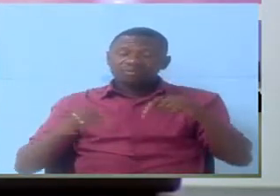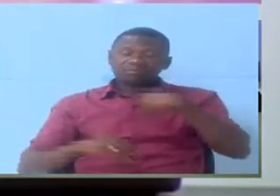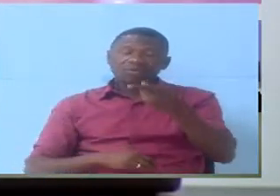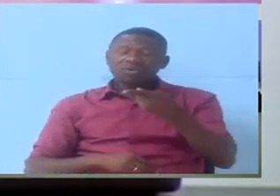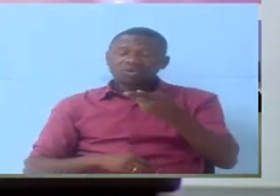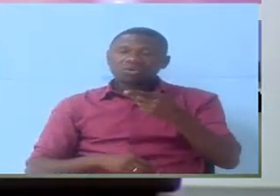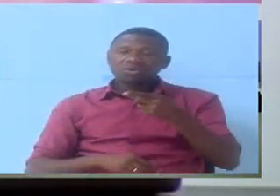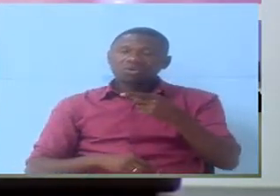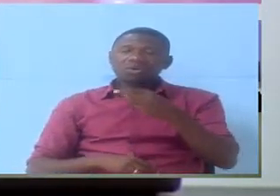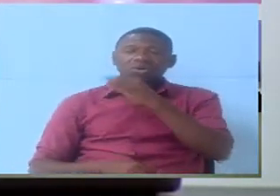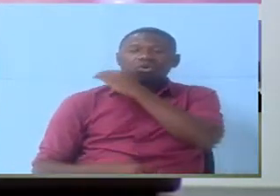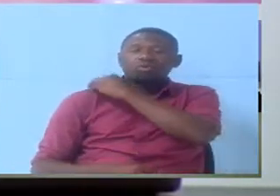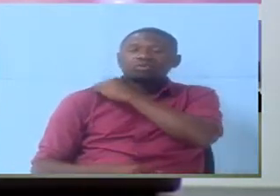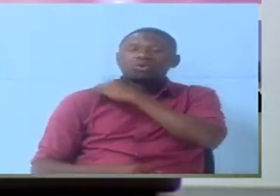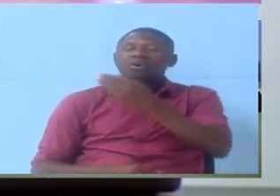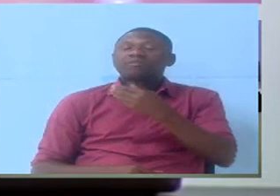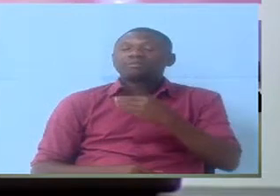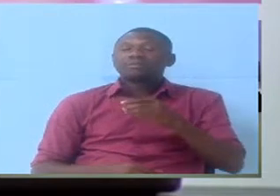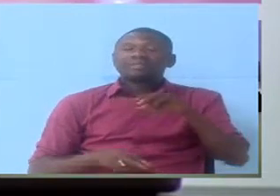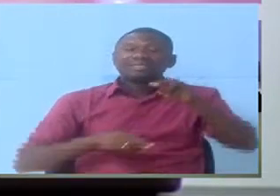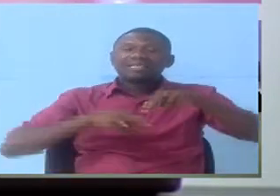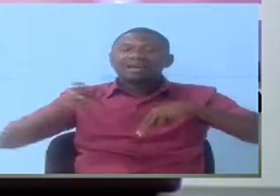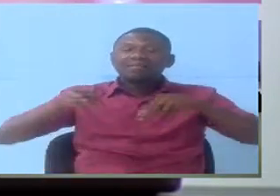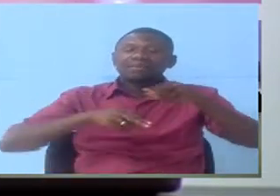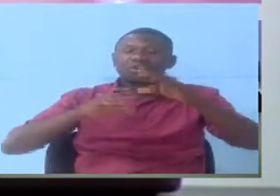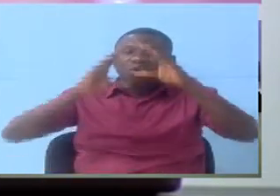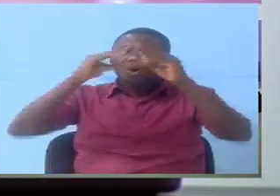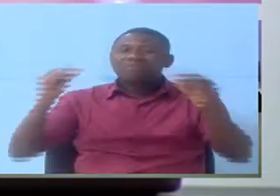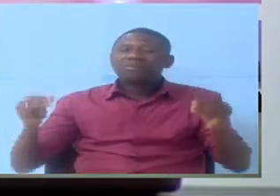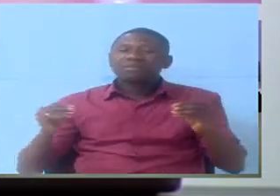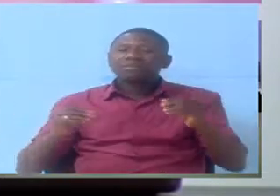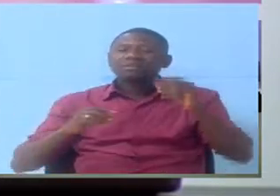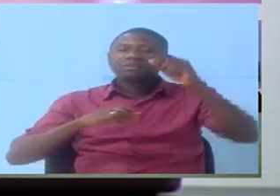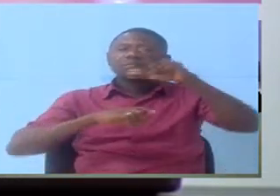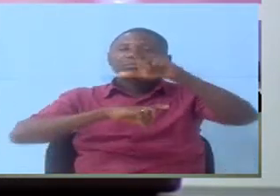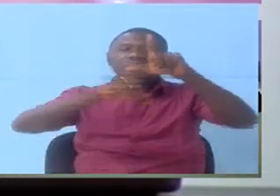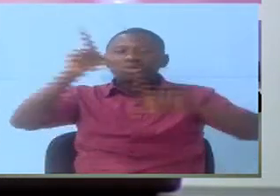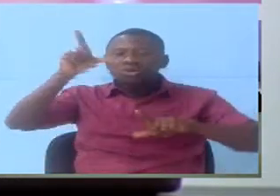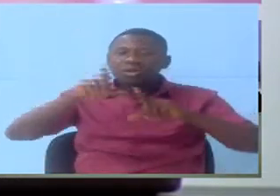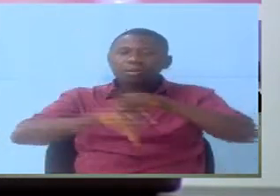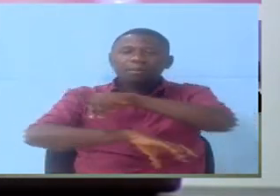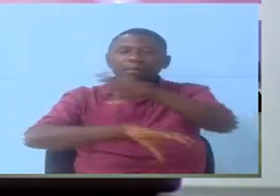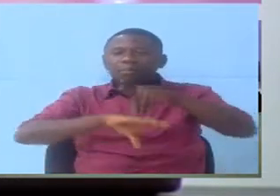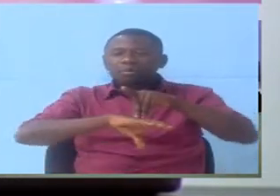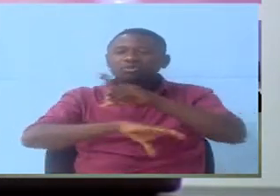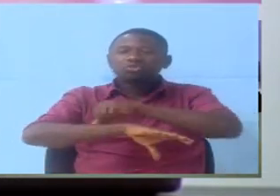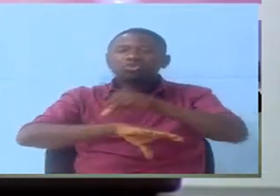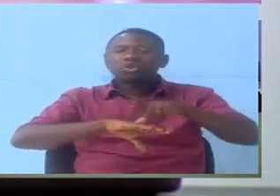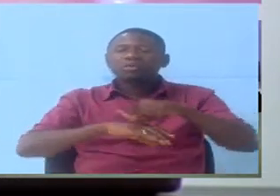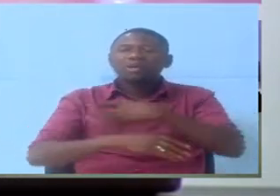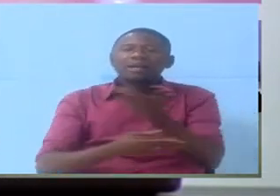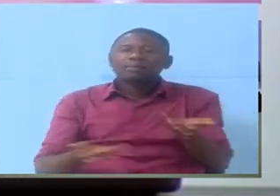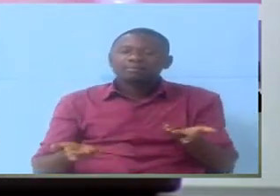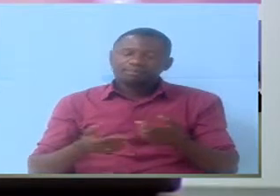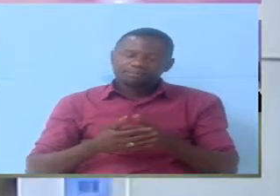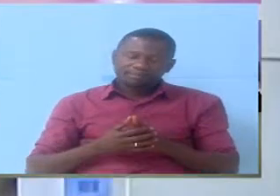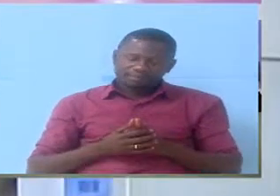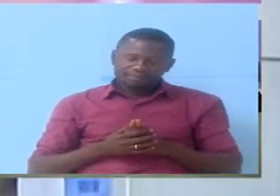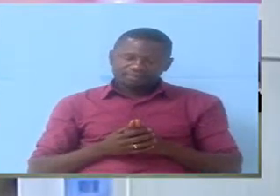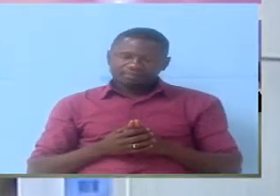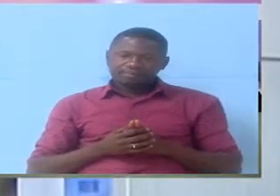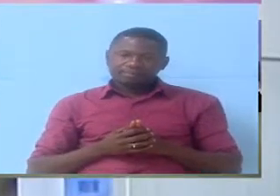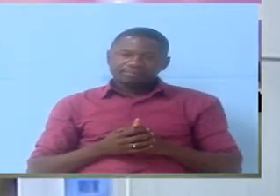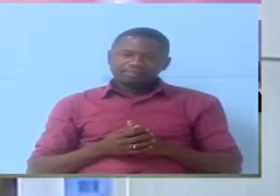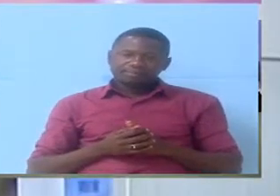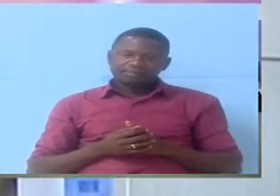of traffic located? Commissioner me alangatel mara traffic o Kenya la ala office obe mintu olen. Council,